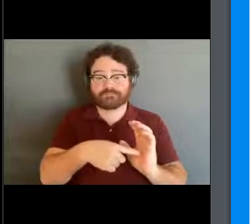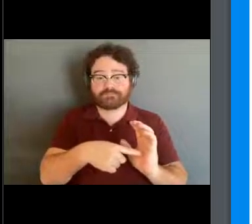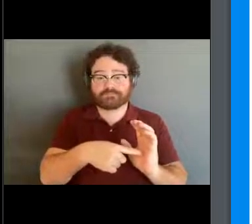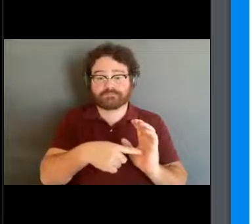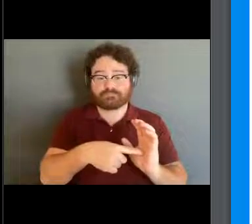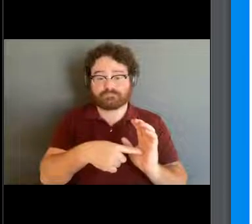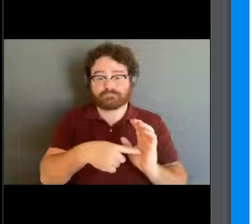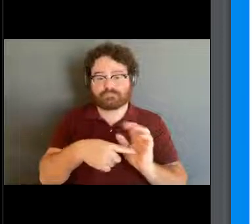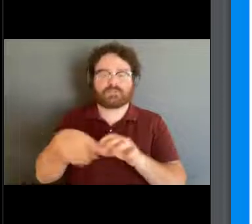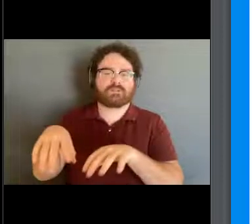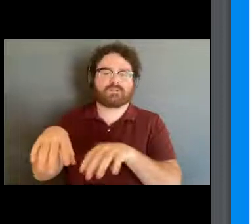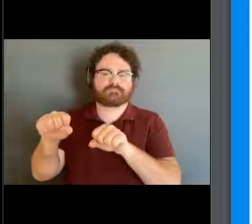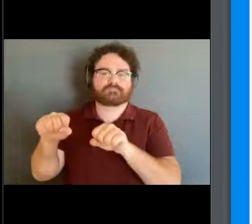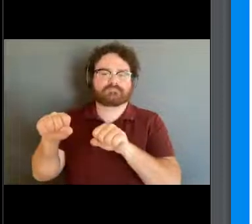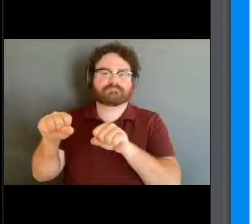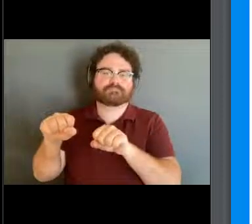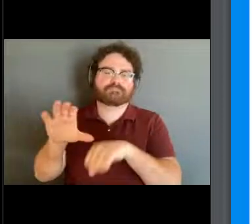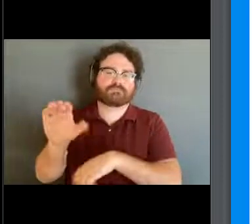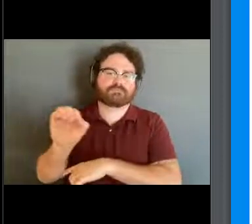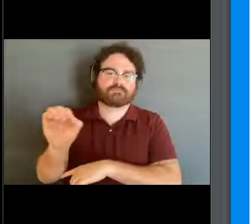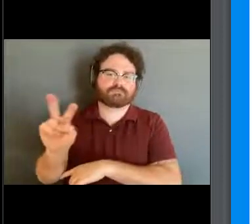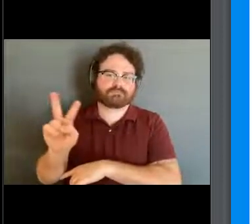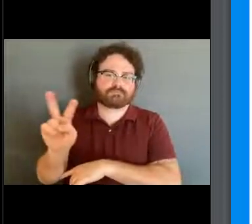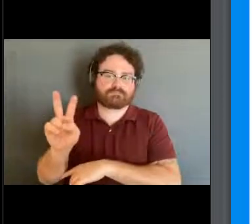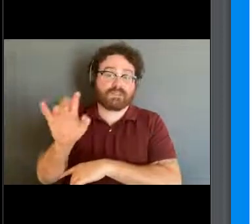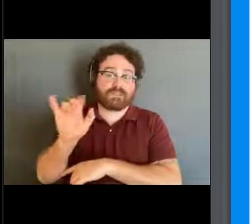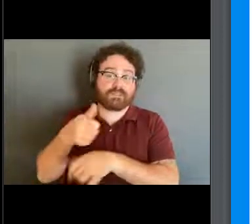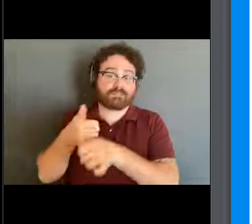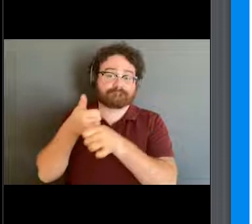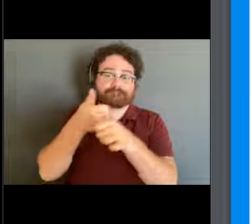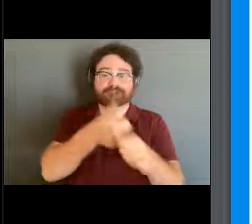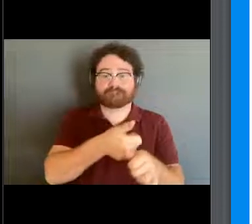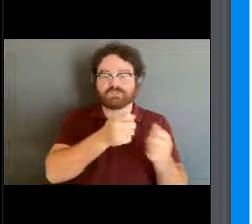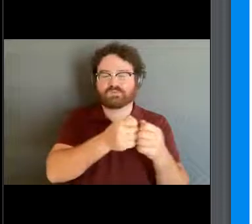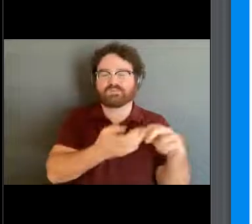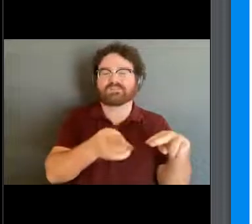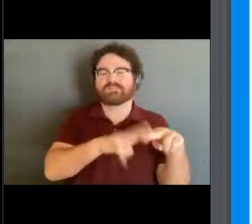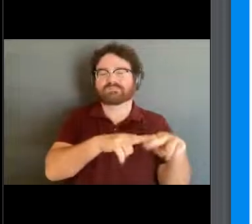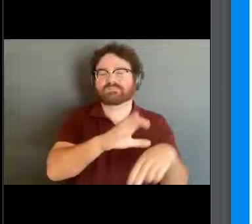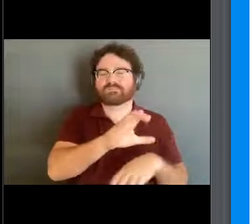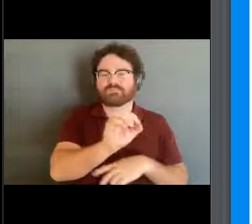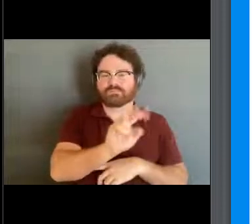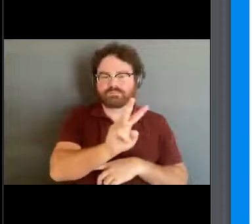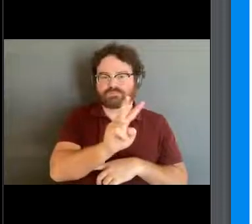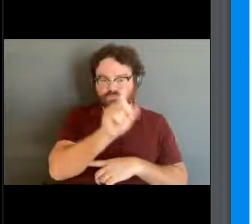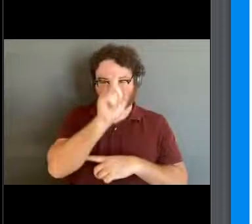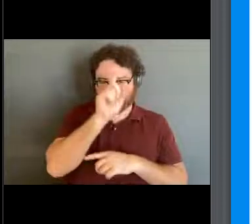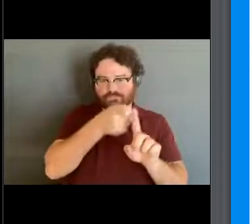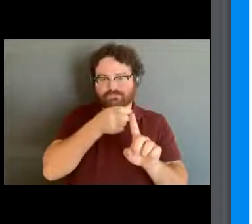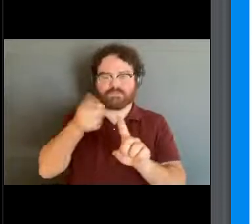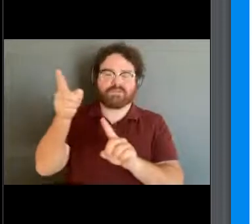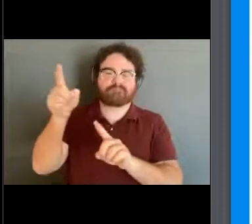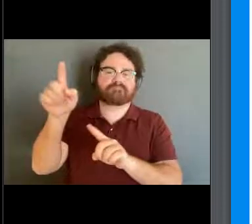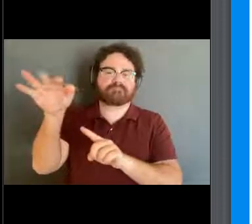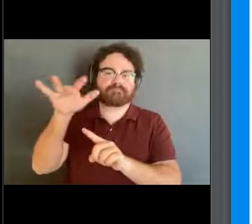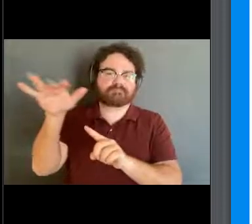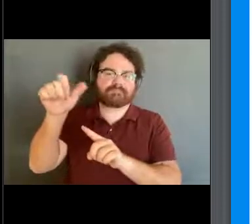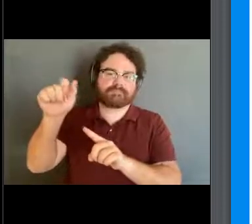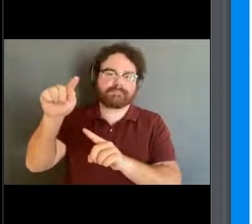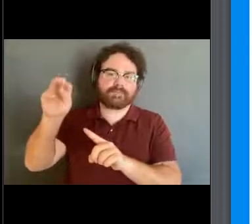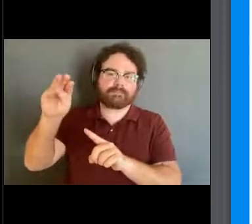uptake of carbon dioxide that is commensurate with the increase in CO2 from the atmosphere at